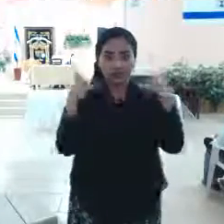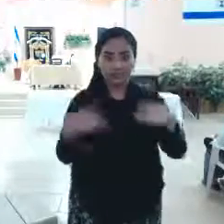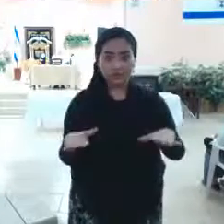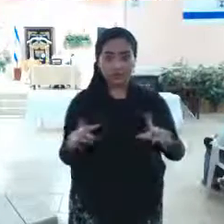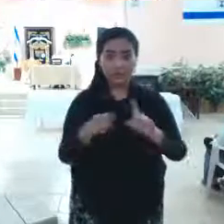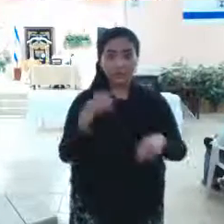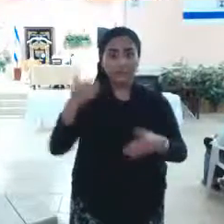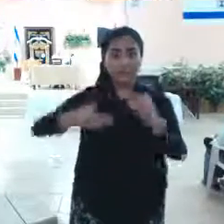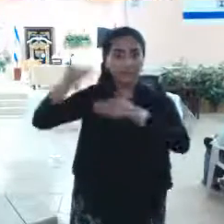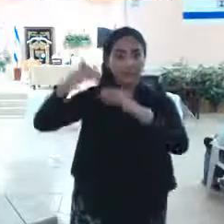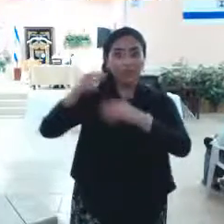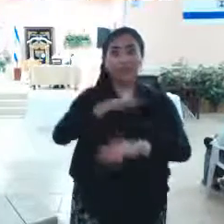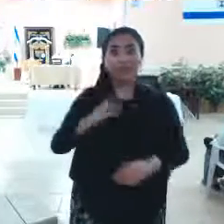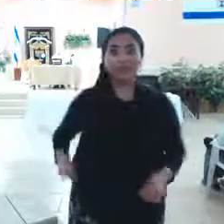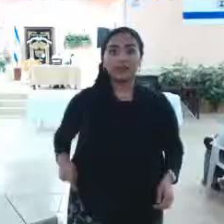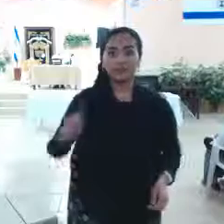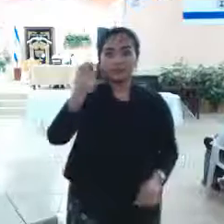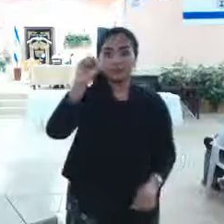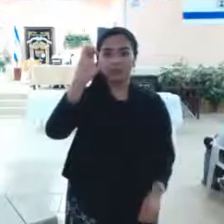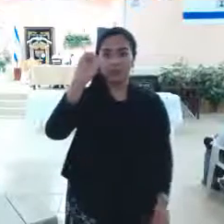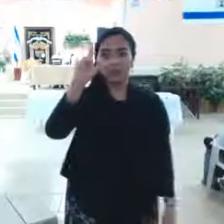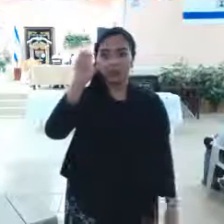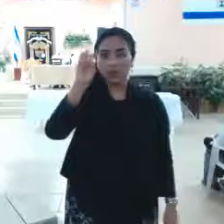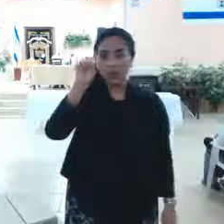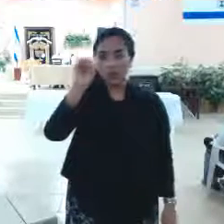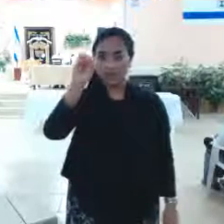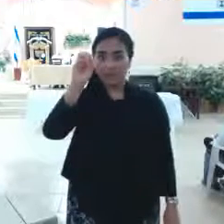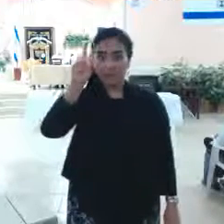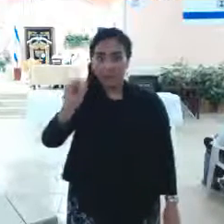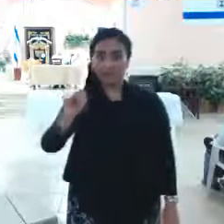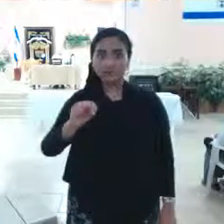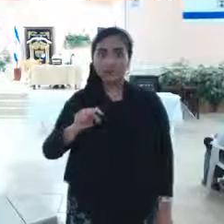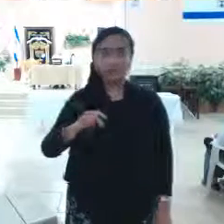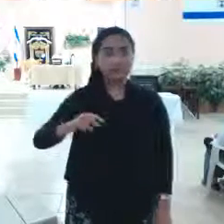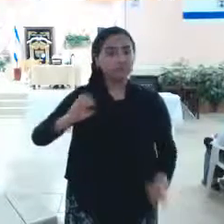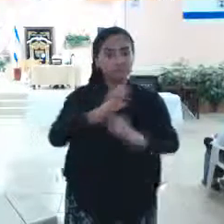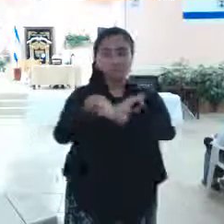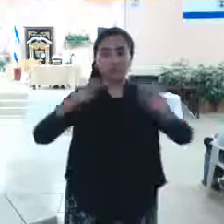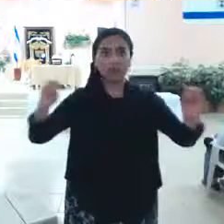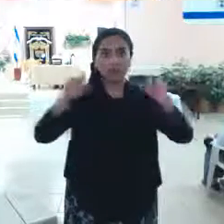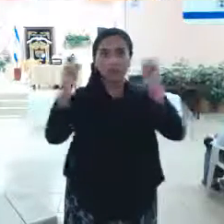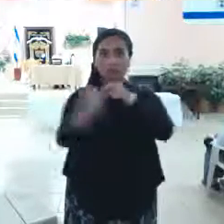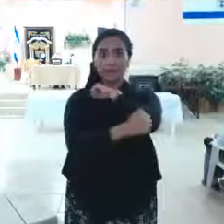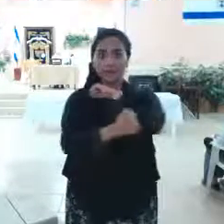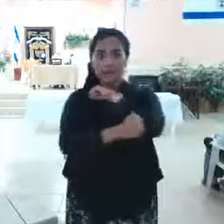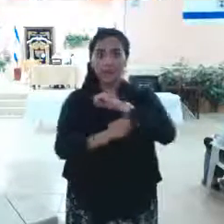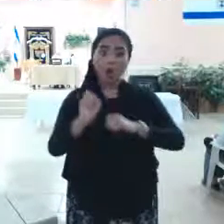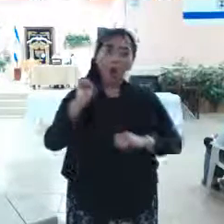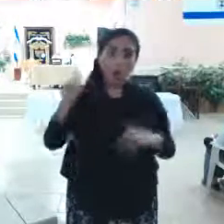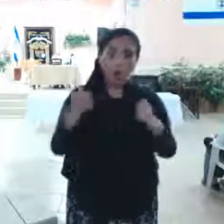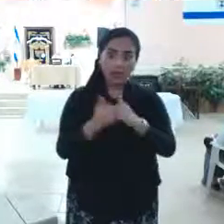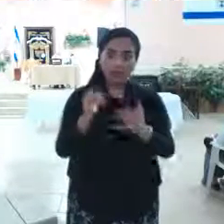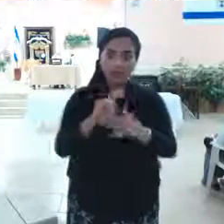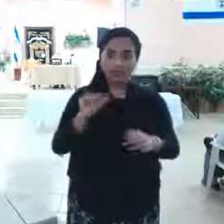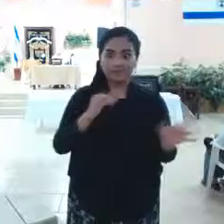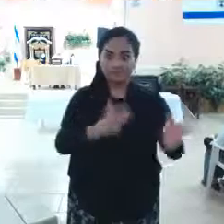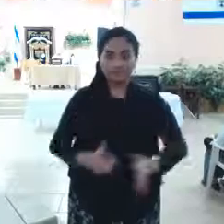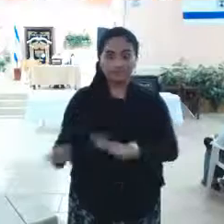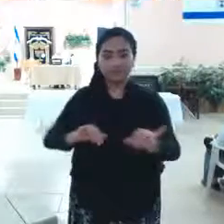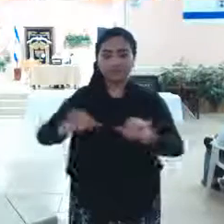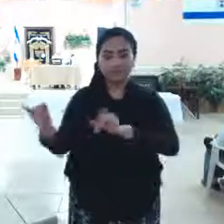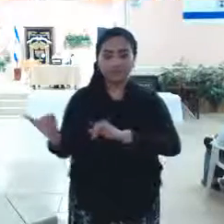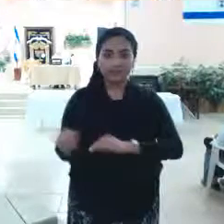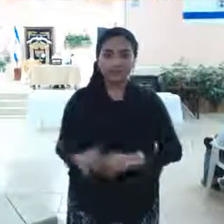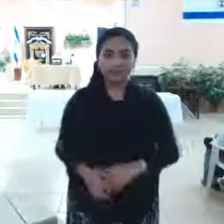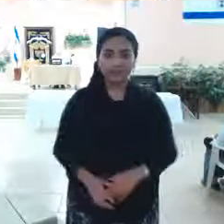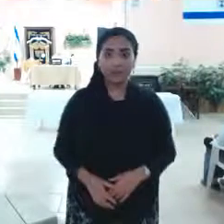then, from the times of King Solomon, there was not a feast of Pesach. They didn't celebrate a feast of Pesach, or at least with